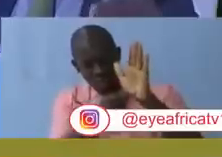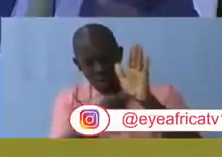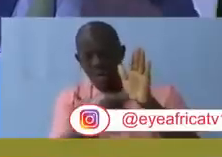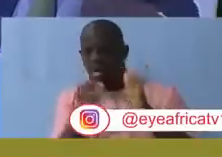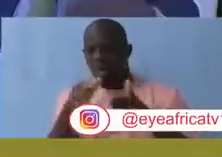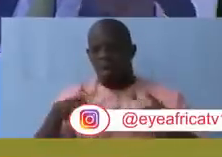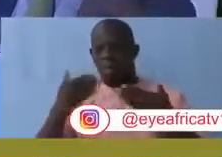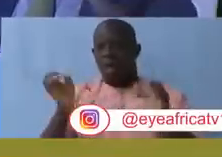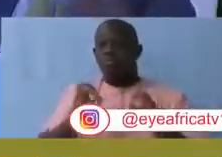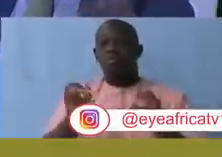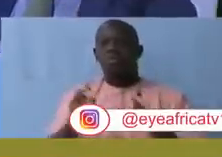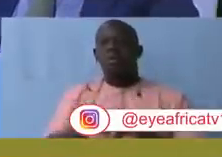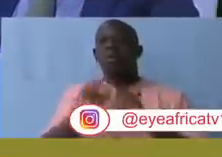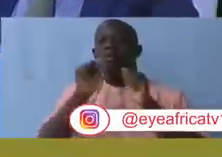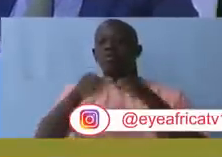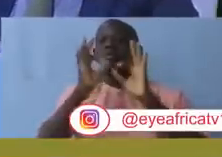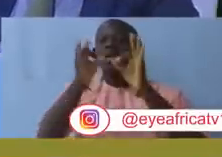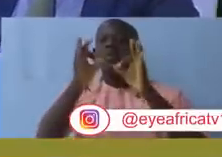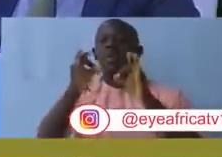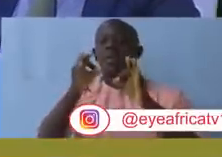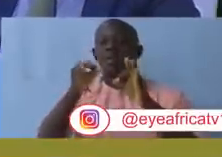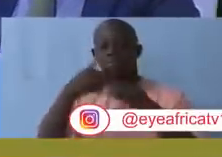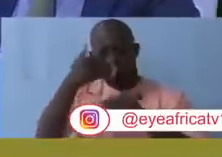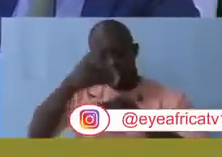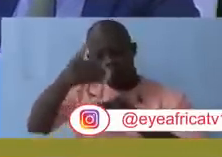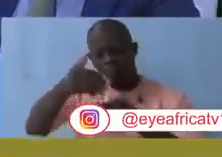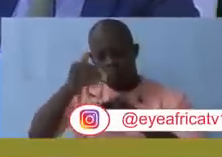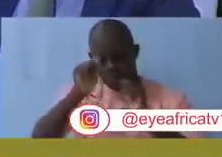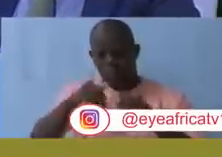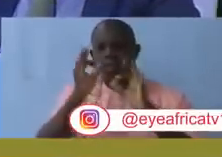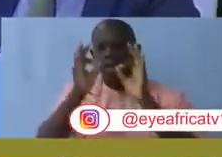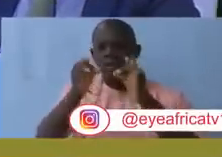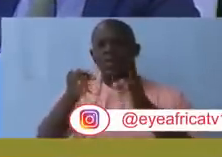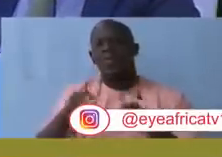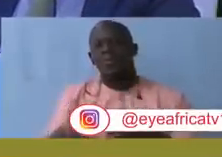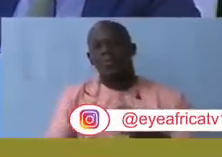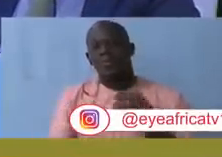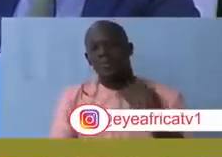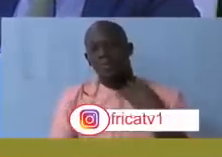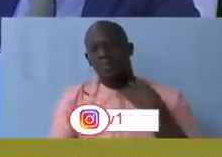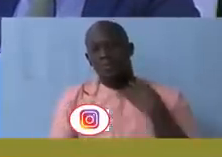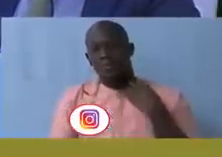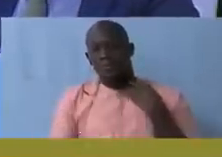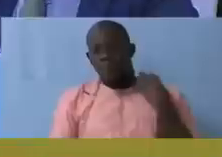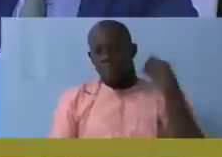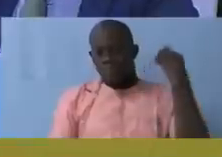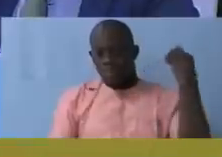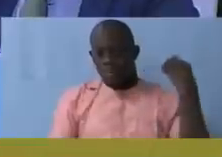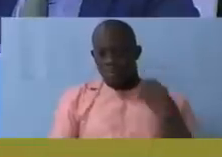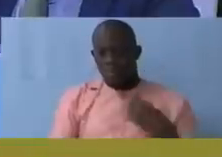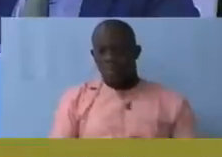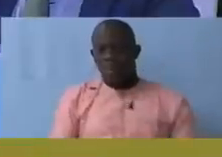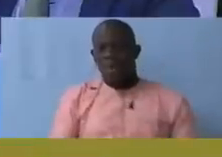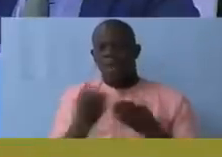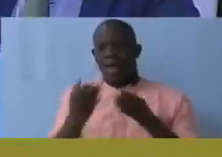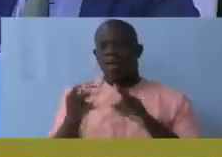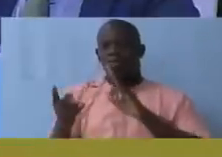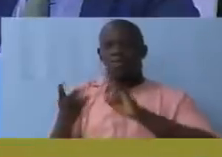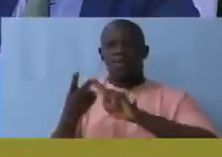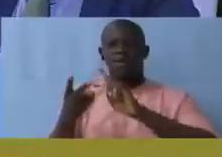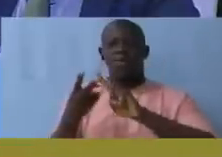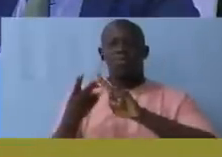he was not. Could you explain further? Yes. So when I came back with the second test